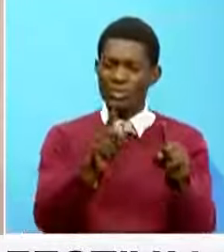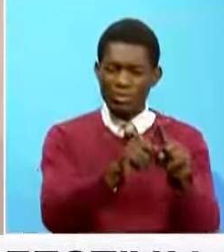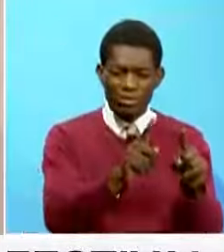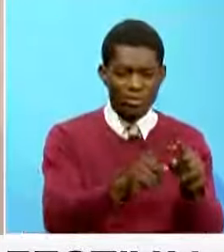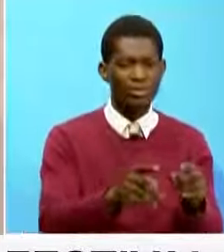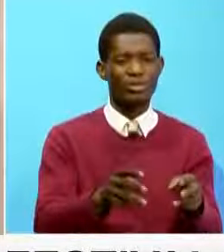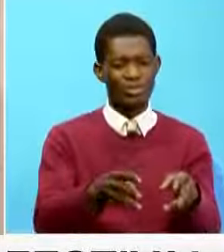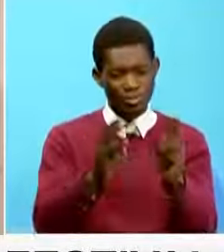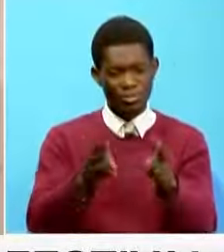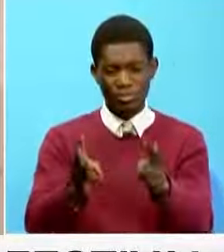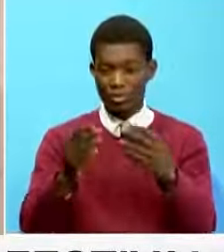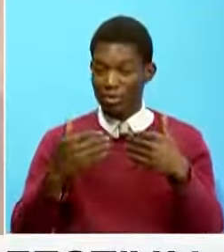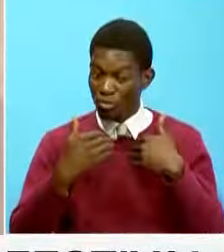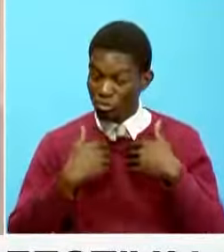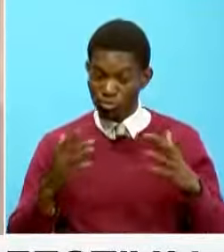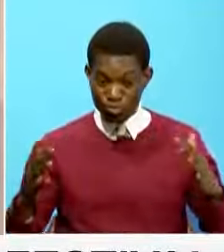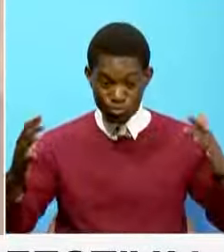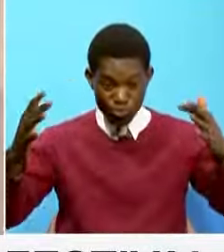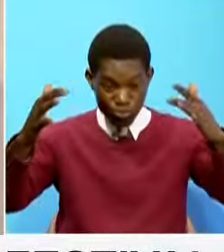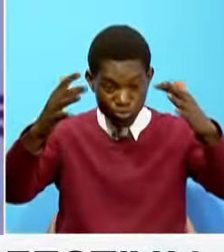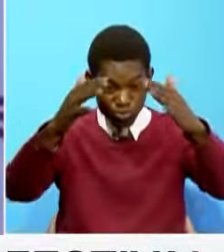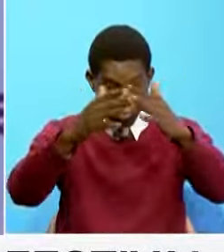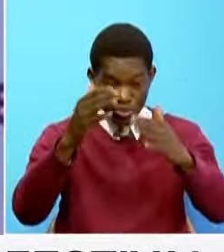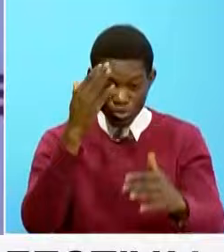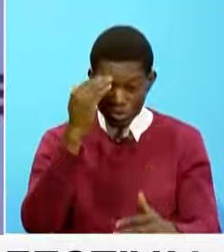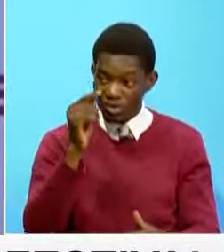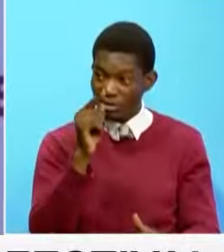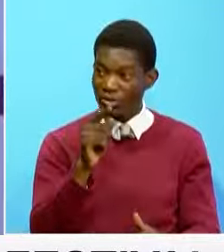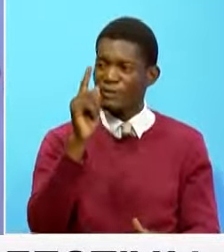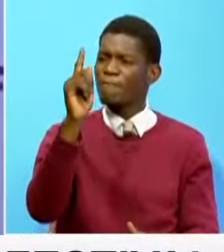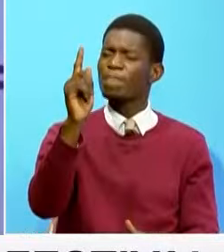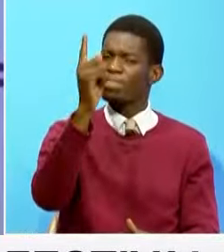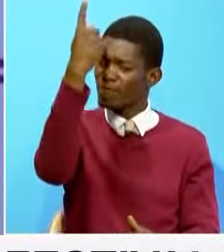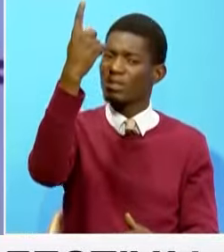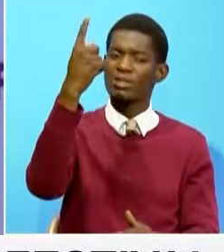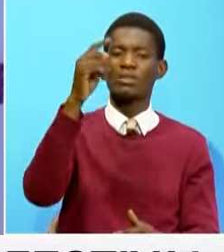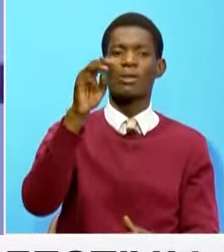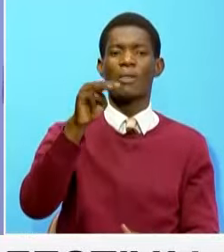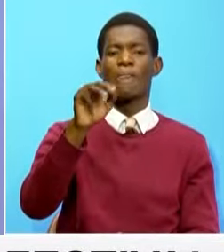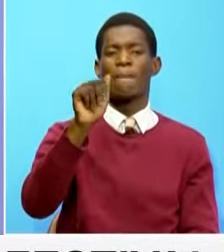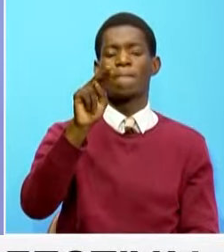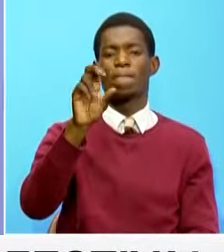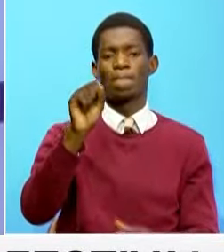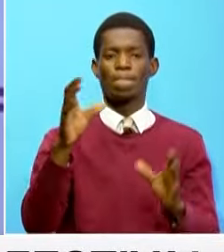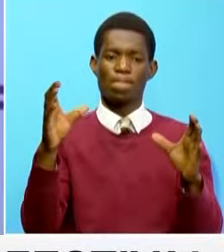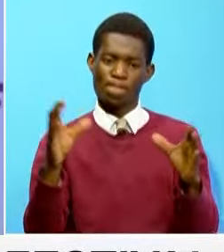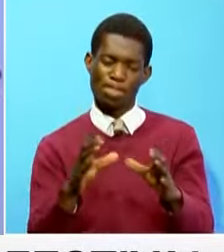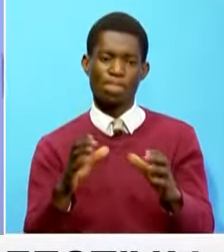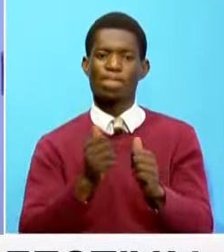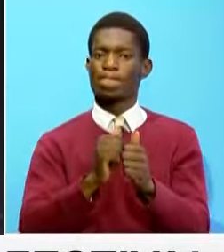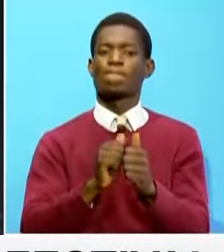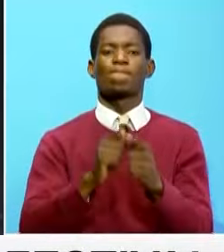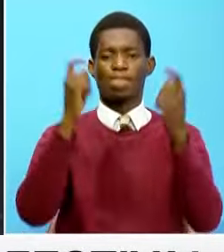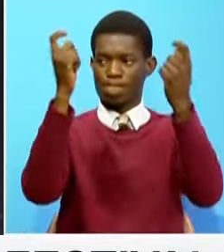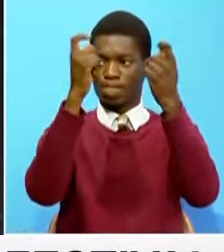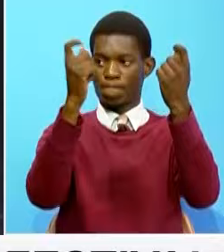Mansa District have come together under the umbrella of the first ever Mansa Community Sports Festival. Luapula Province Permanent Secretary was